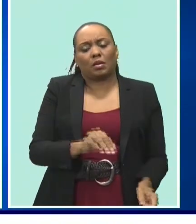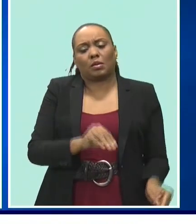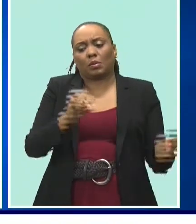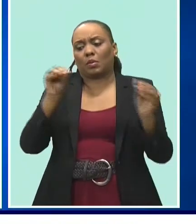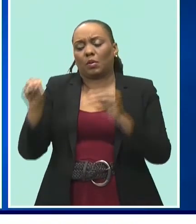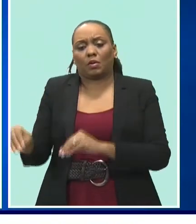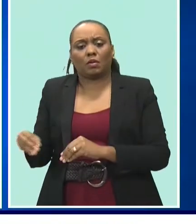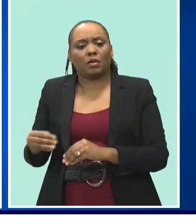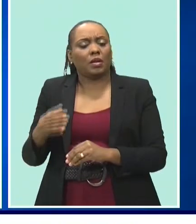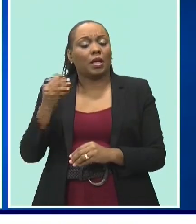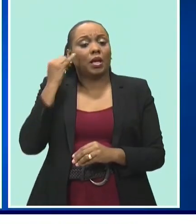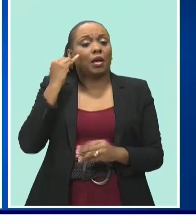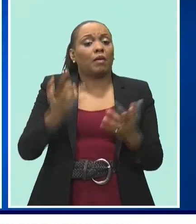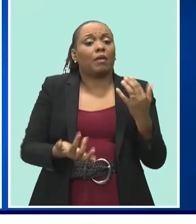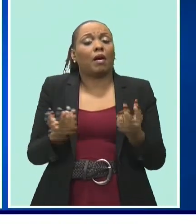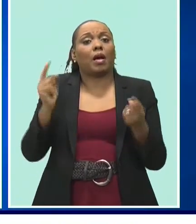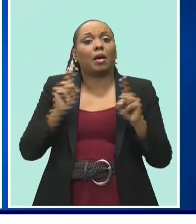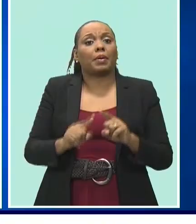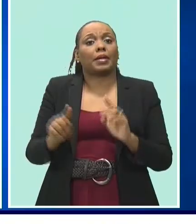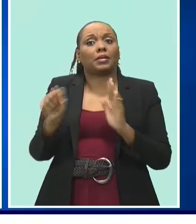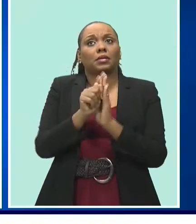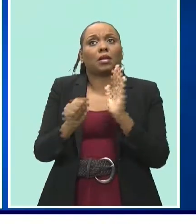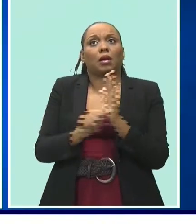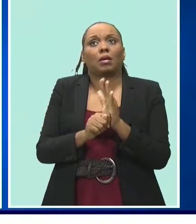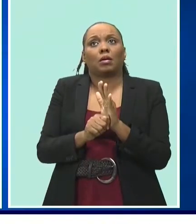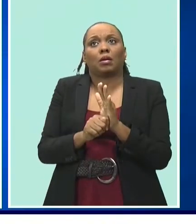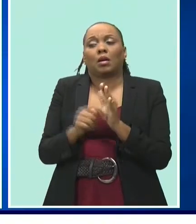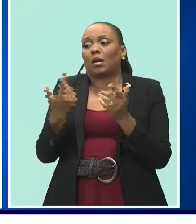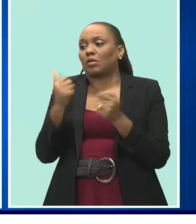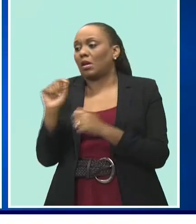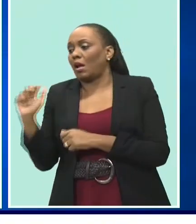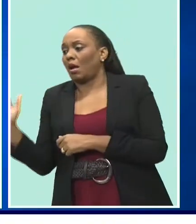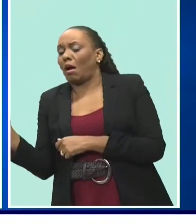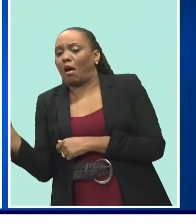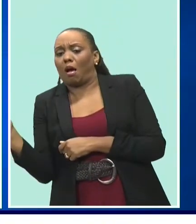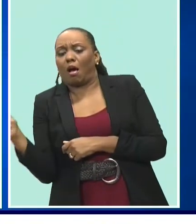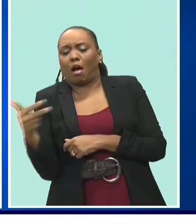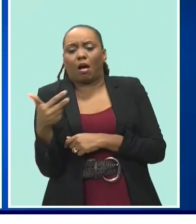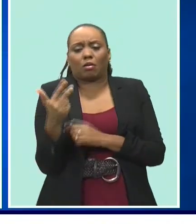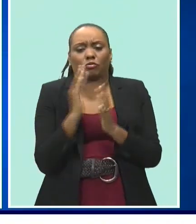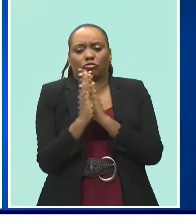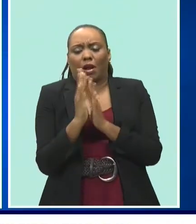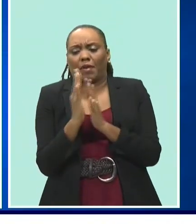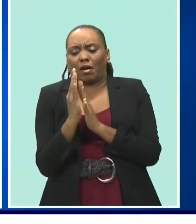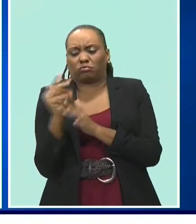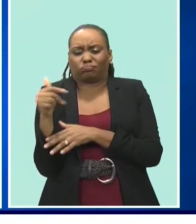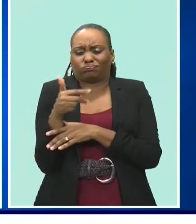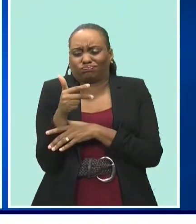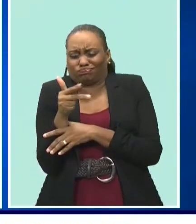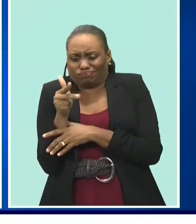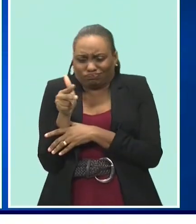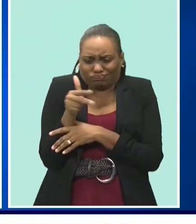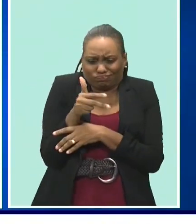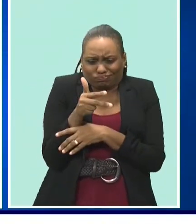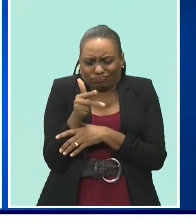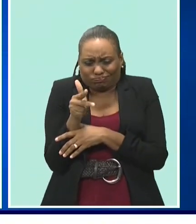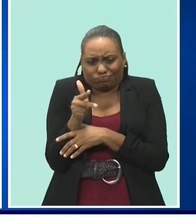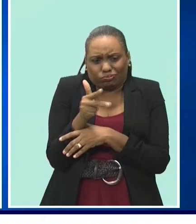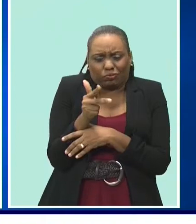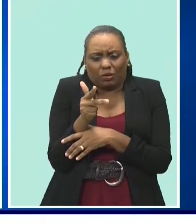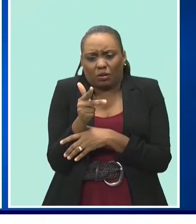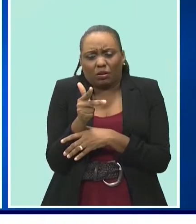there's a fire in Bridgetown, trying to get back in here in traffic, you can end up with some public black